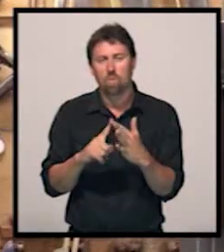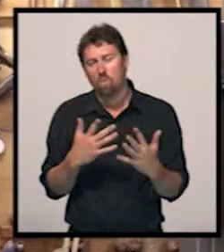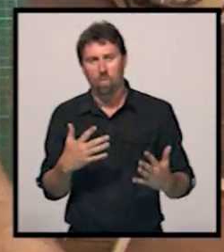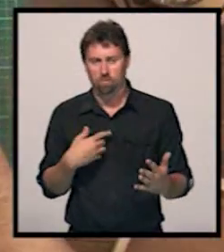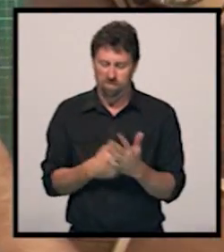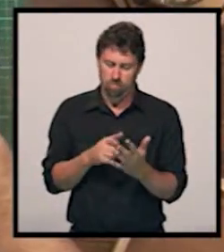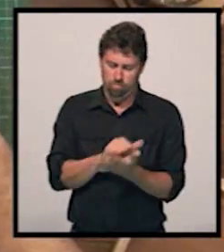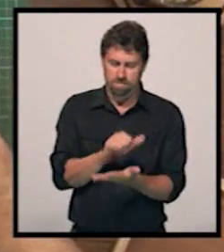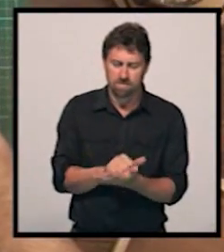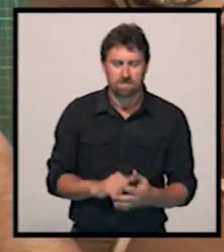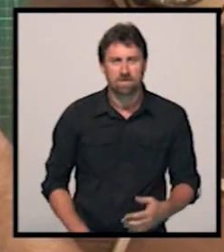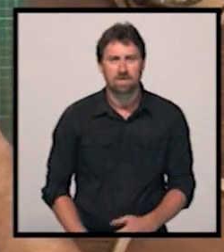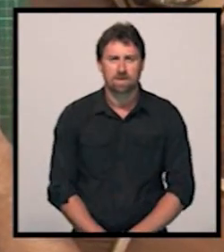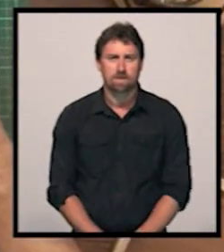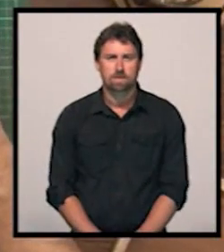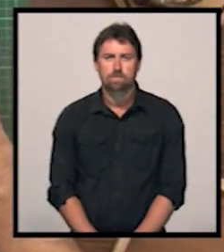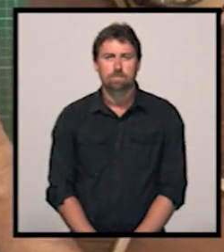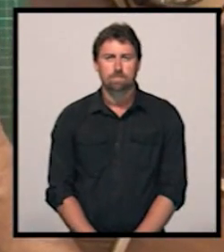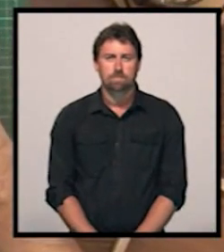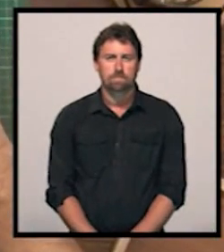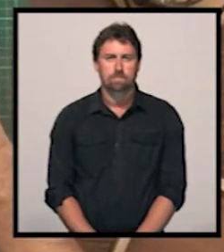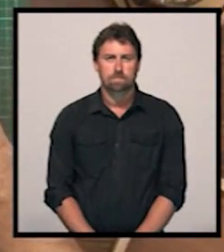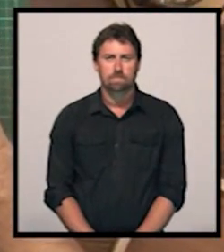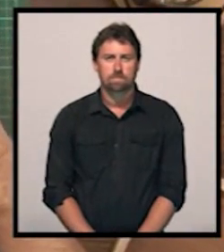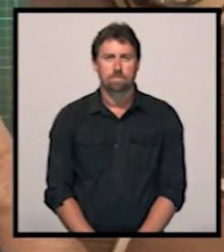And then we bunch all these together.